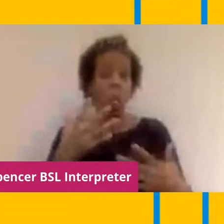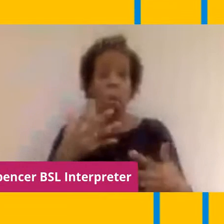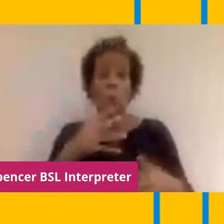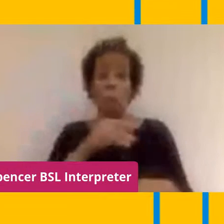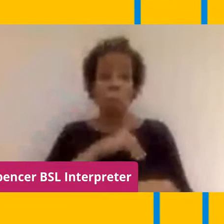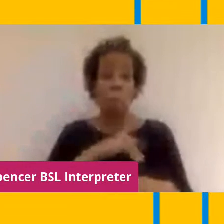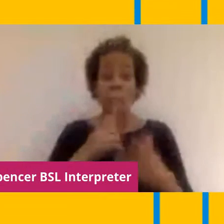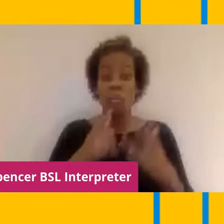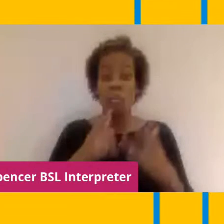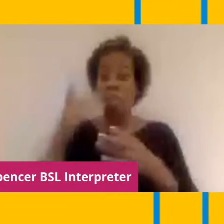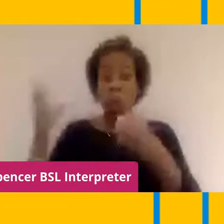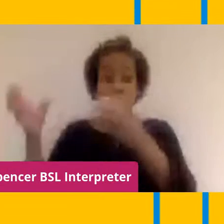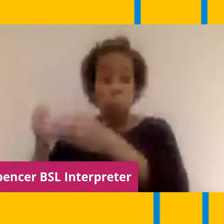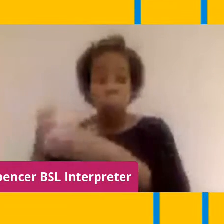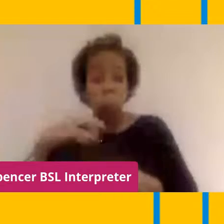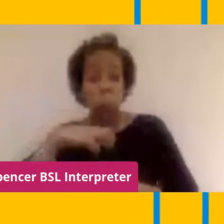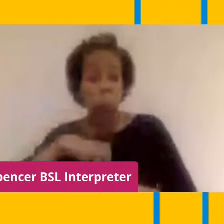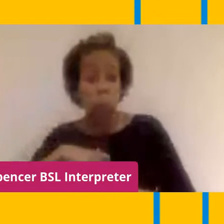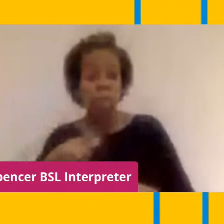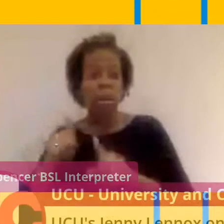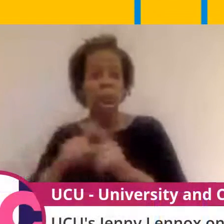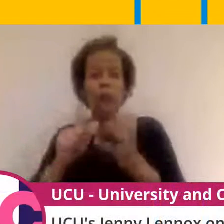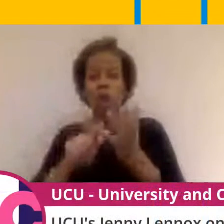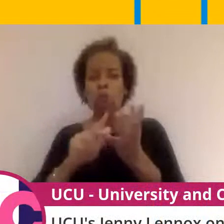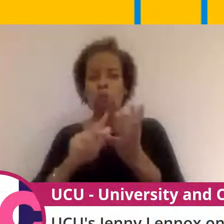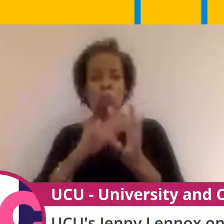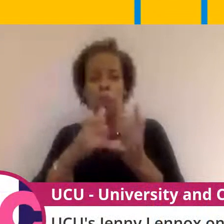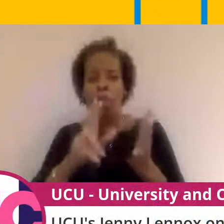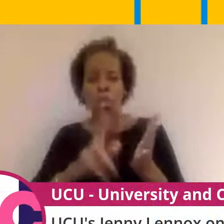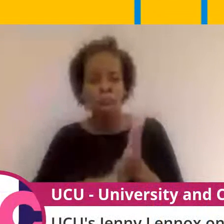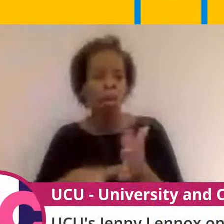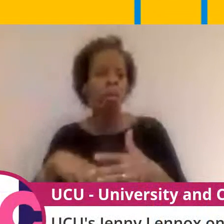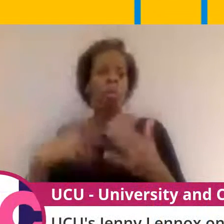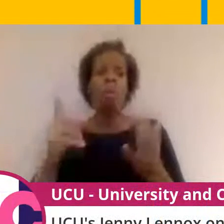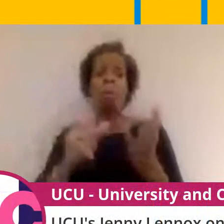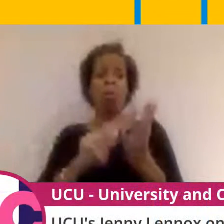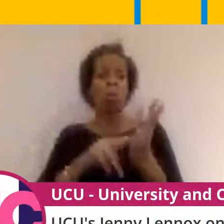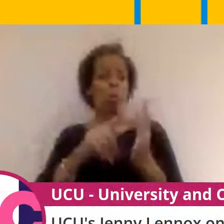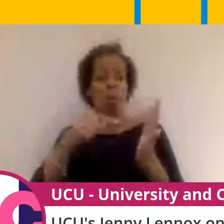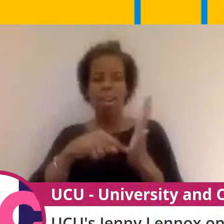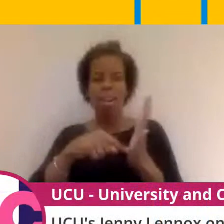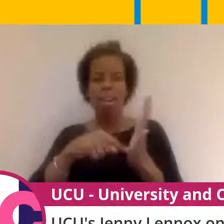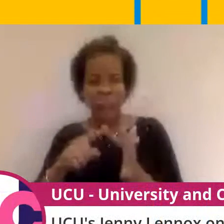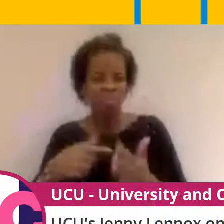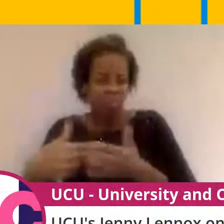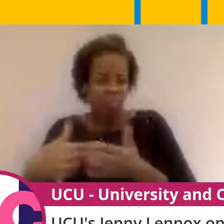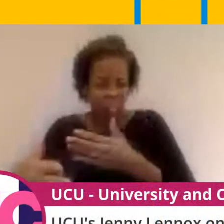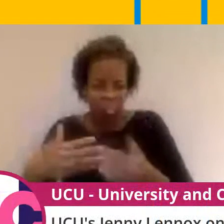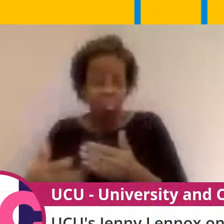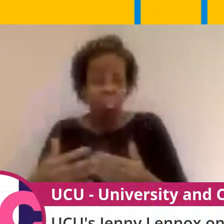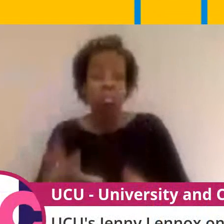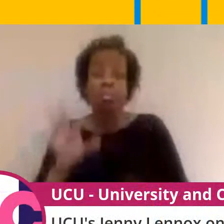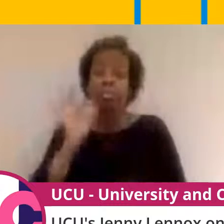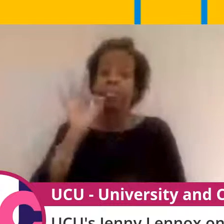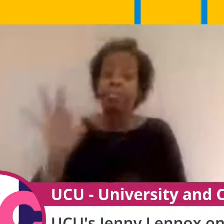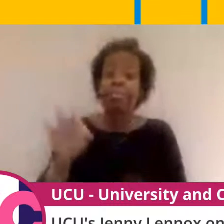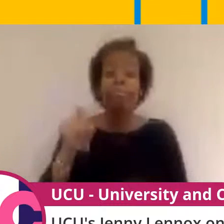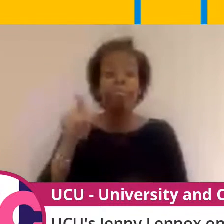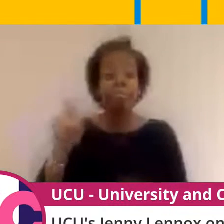got Unison or Unite organising in those areas, and getting them to sign up to a petition that asks for agreed set